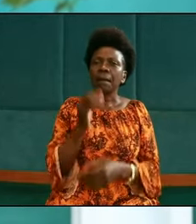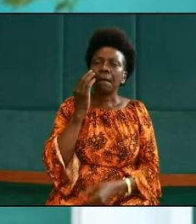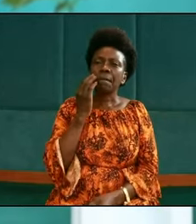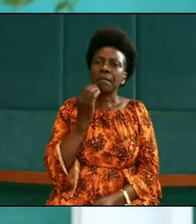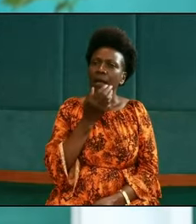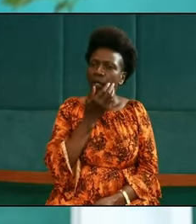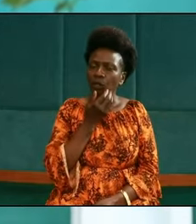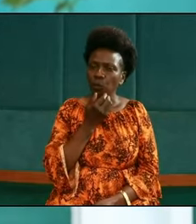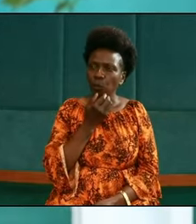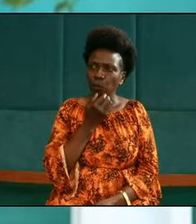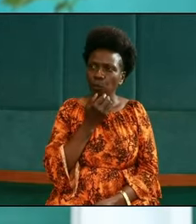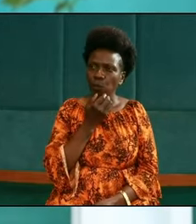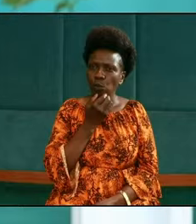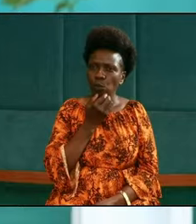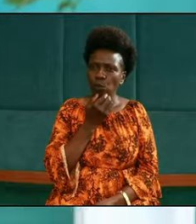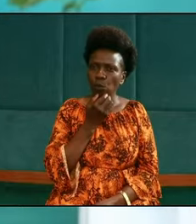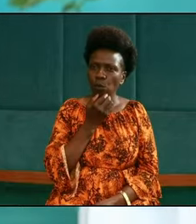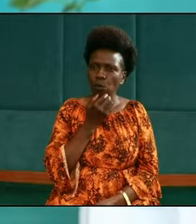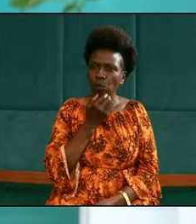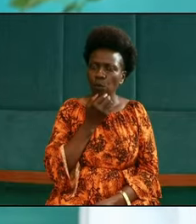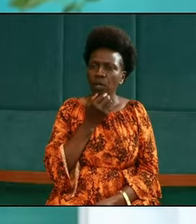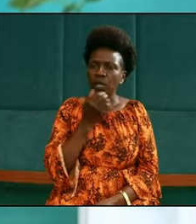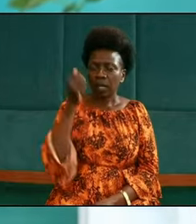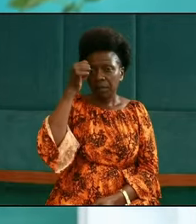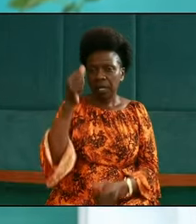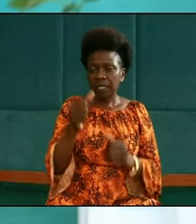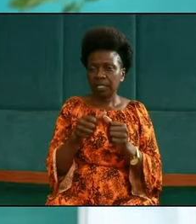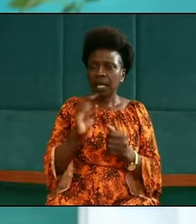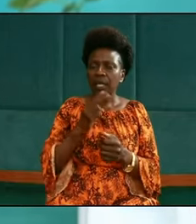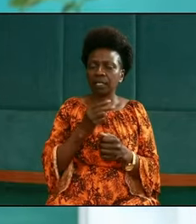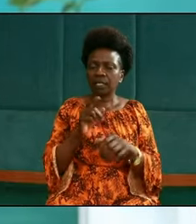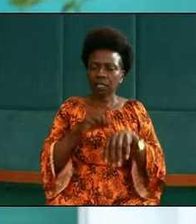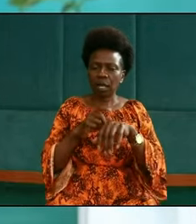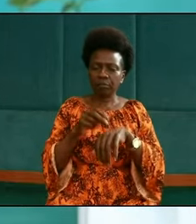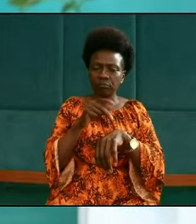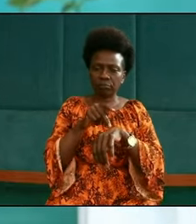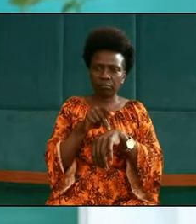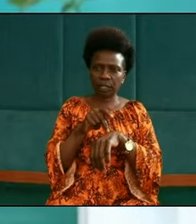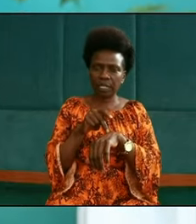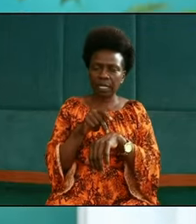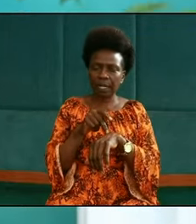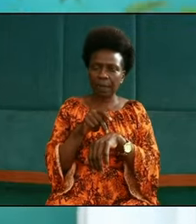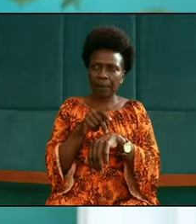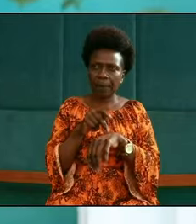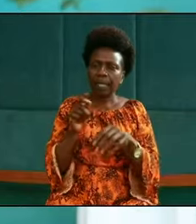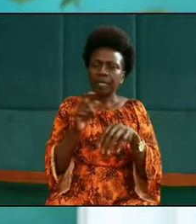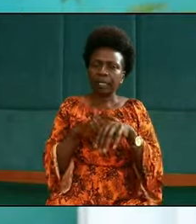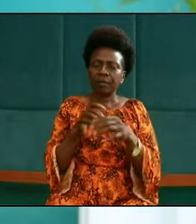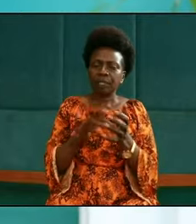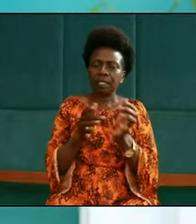Matthew remembers when Peter narrated, when Jesus was beginning